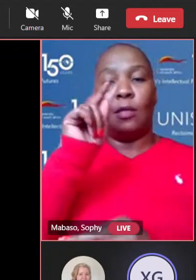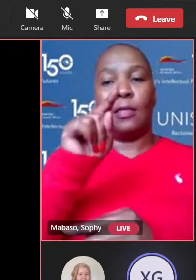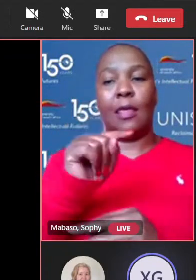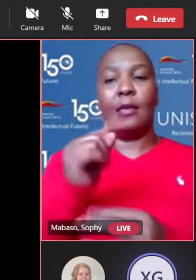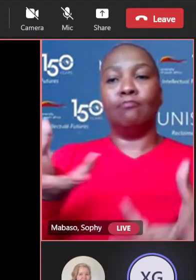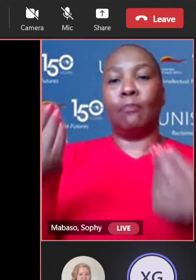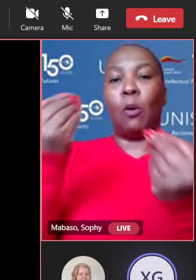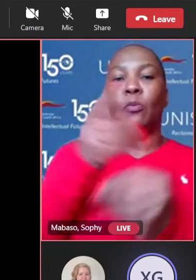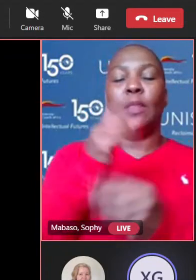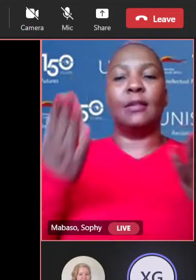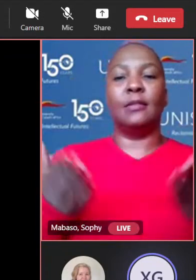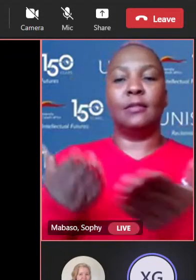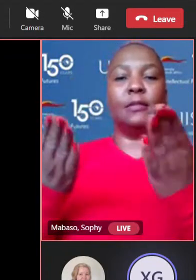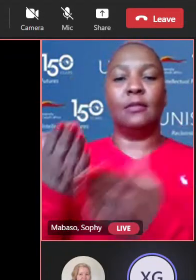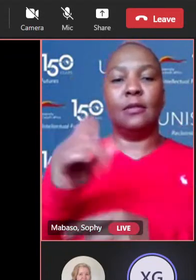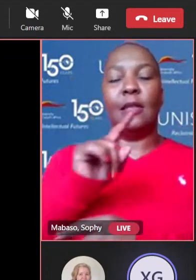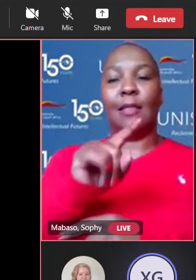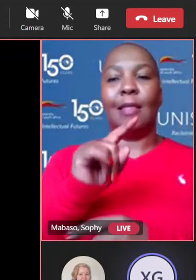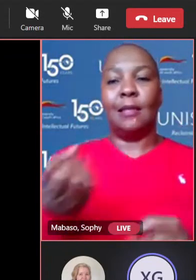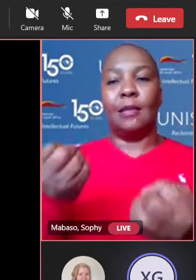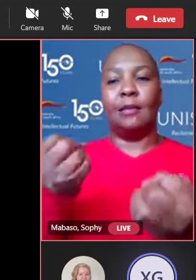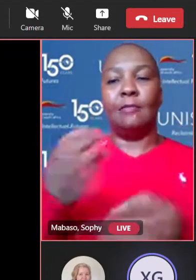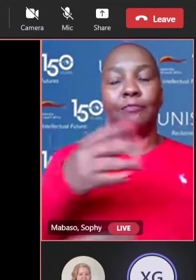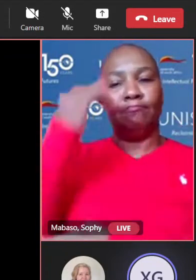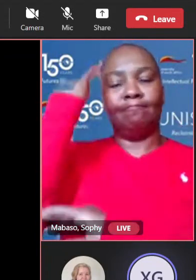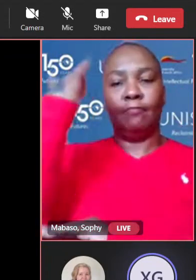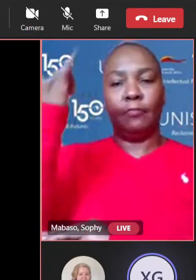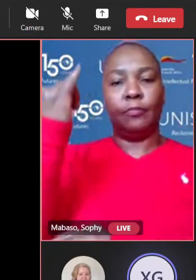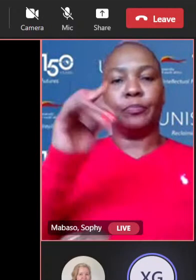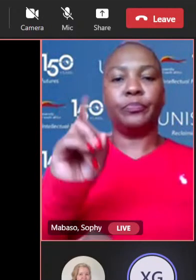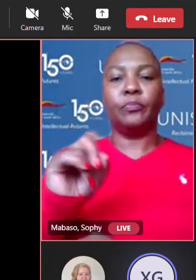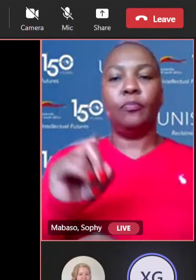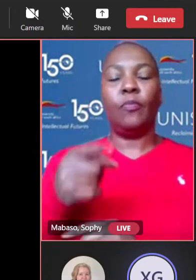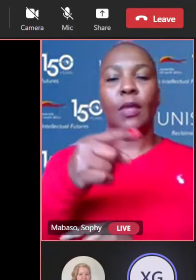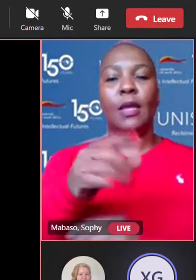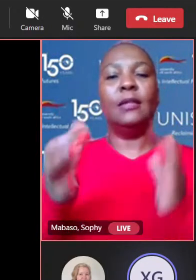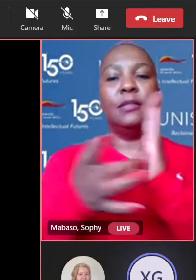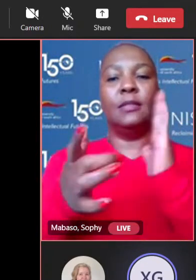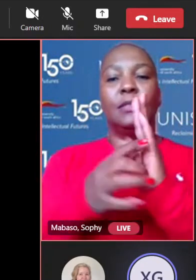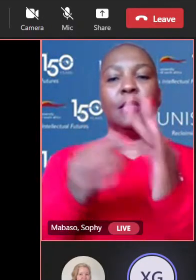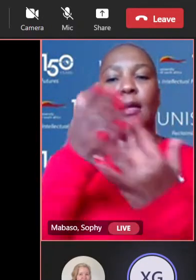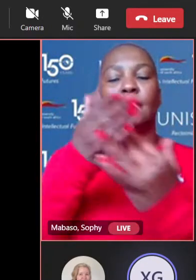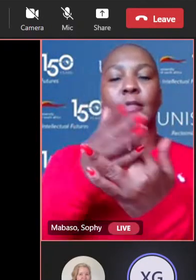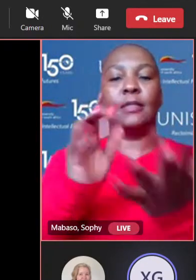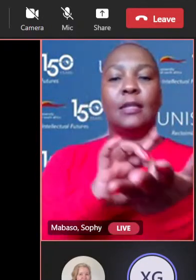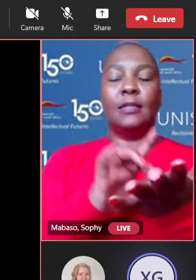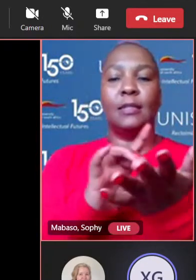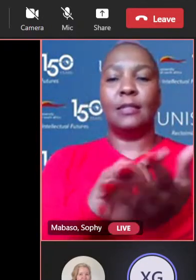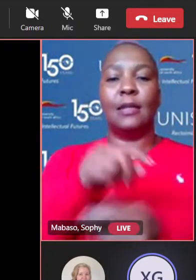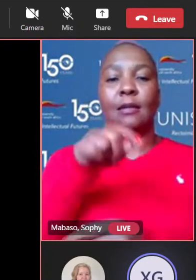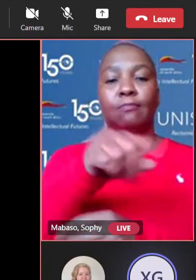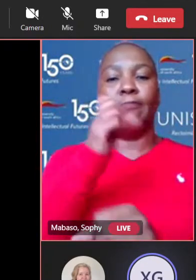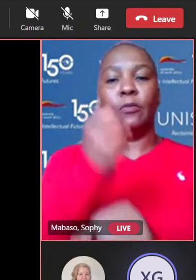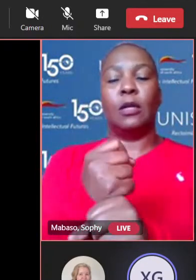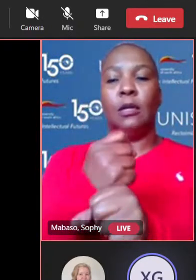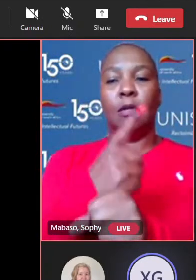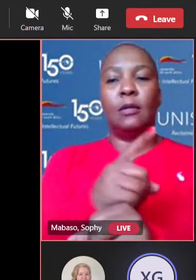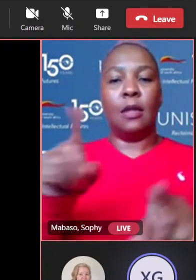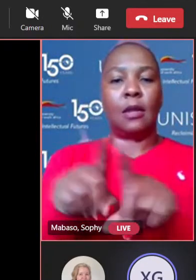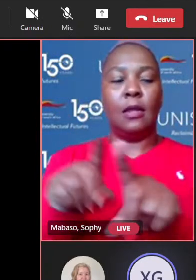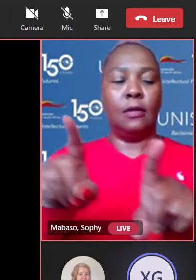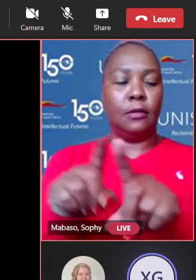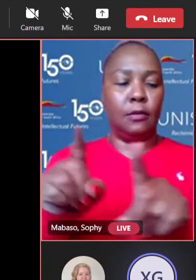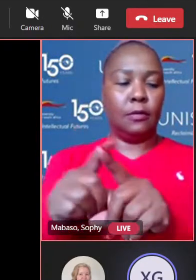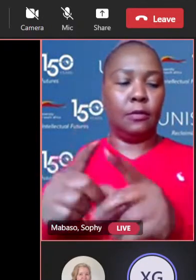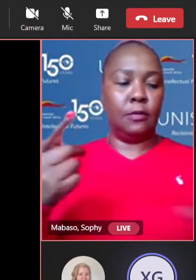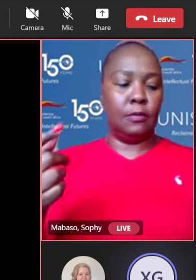there. And this was just to give you an idea on the digital access centers that are in Gauteng, for instance, but every